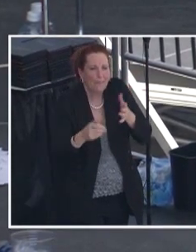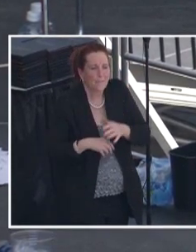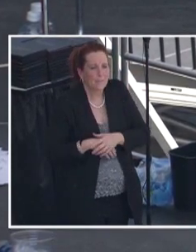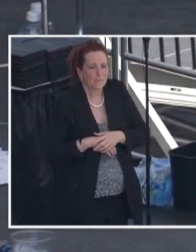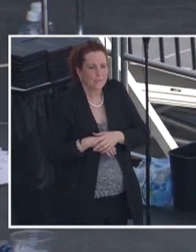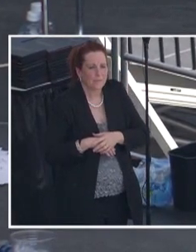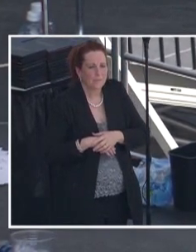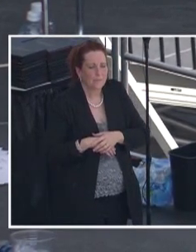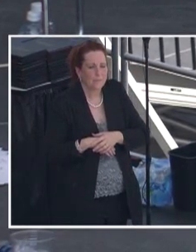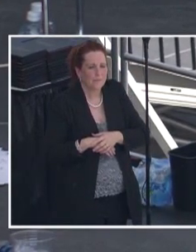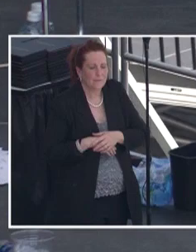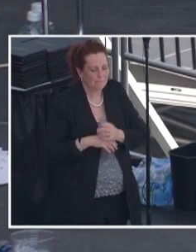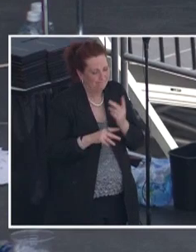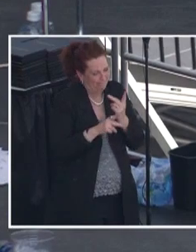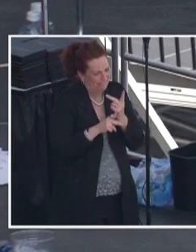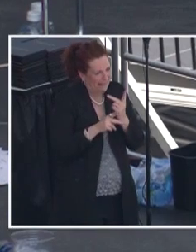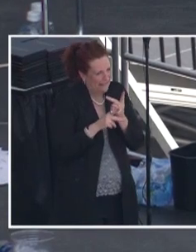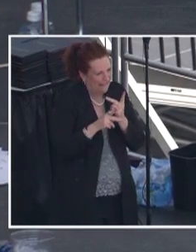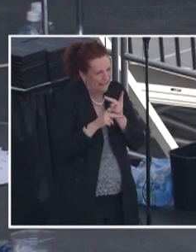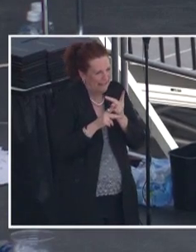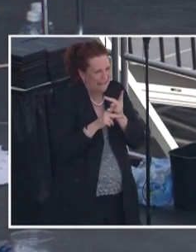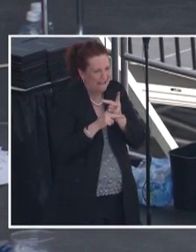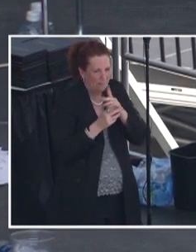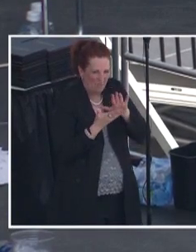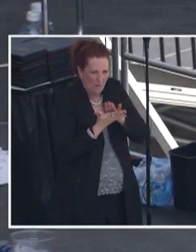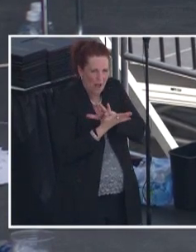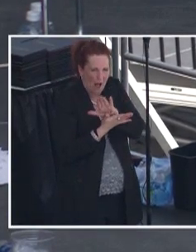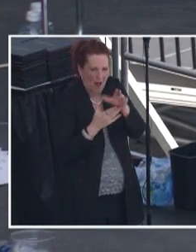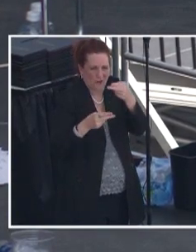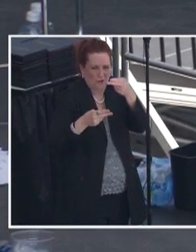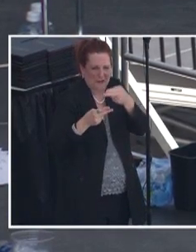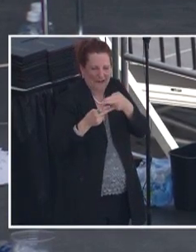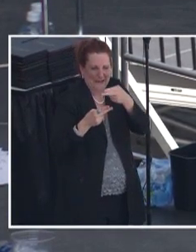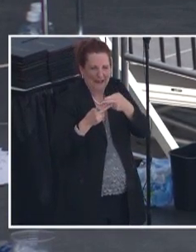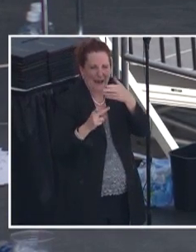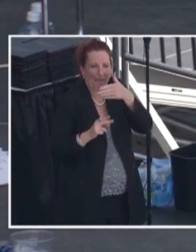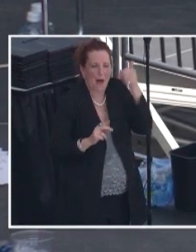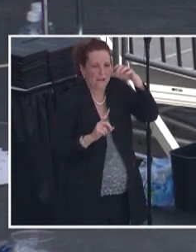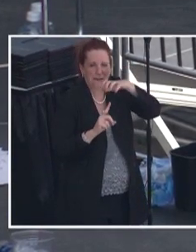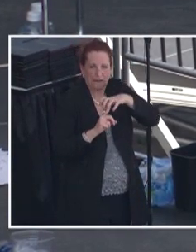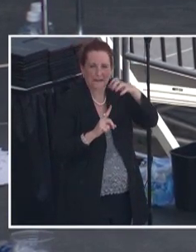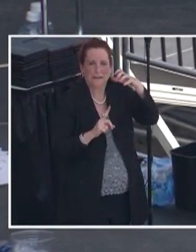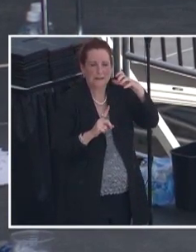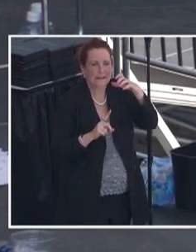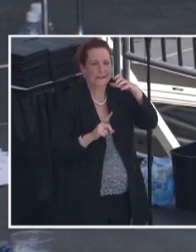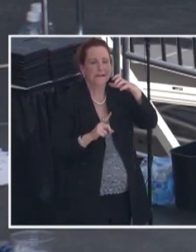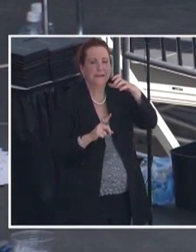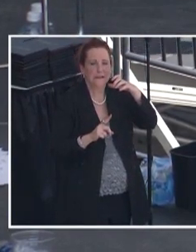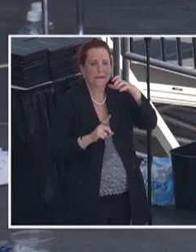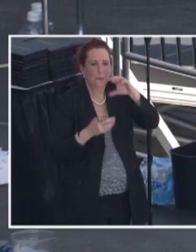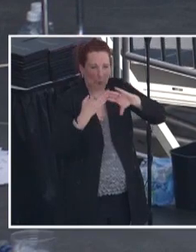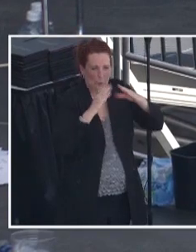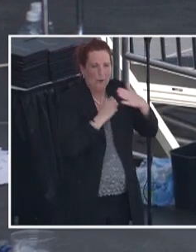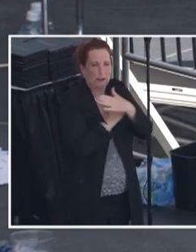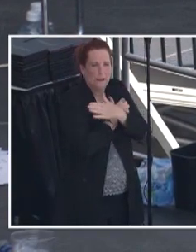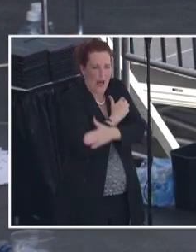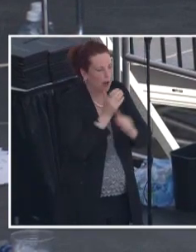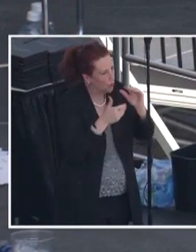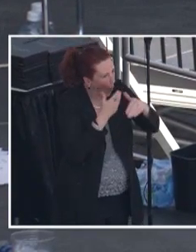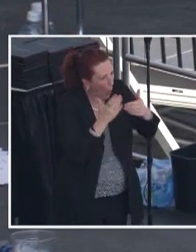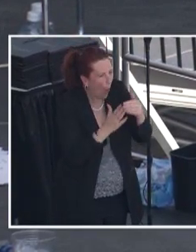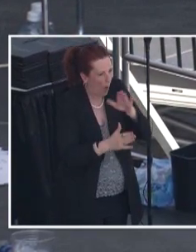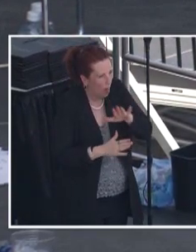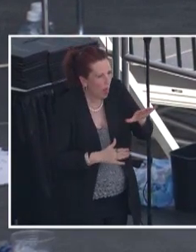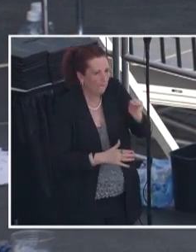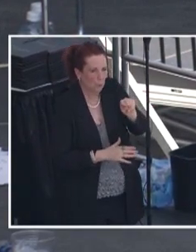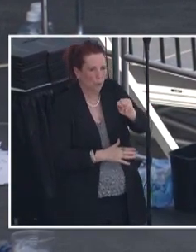maintaining the college's status as the finest community college in New Jersey.